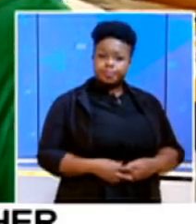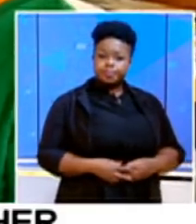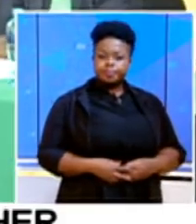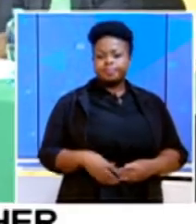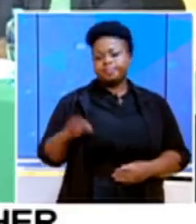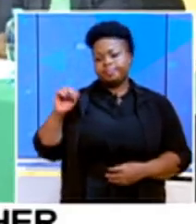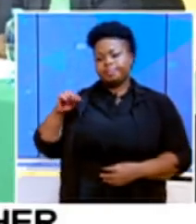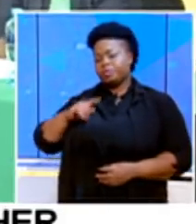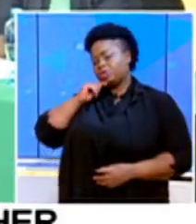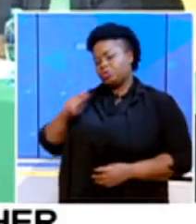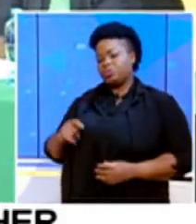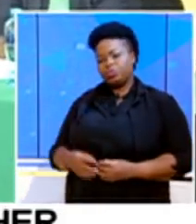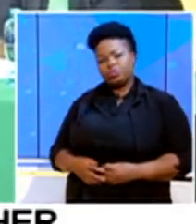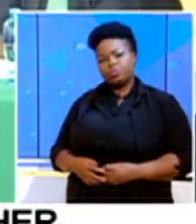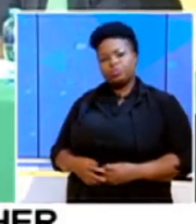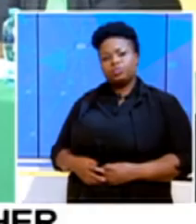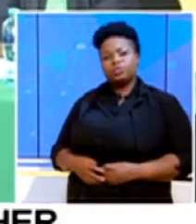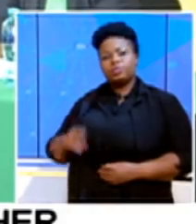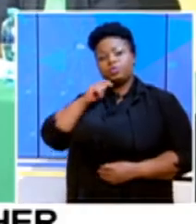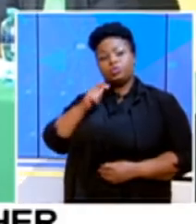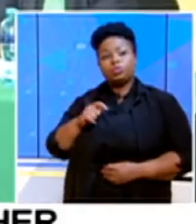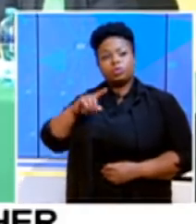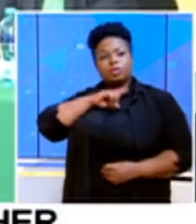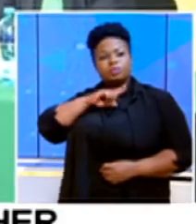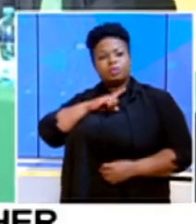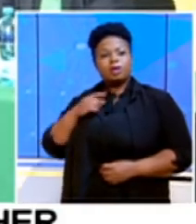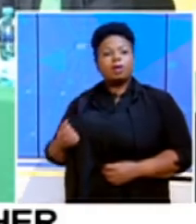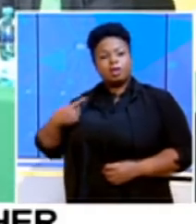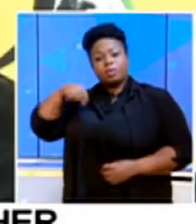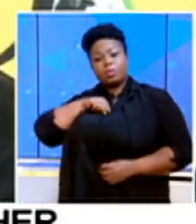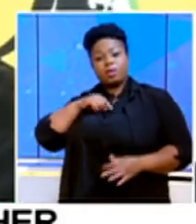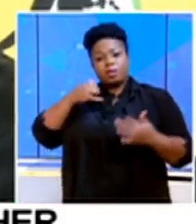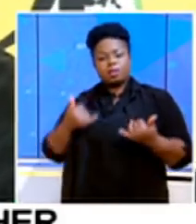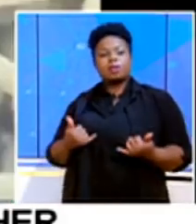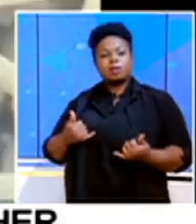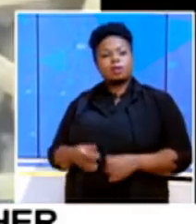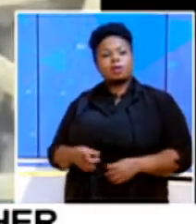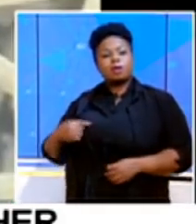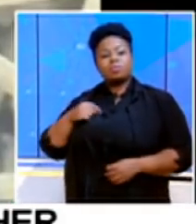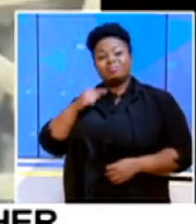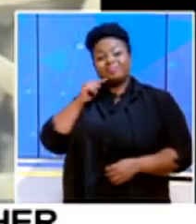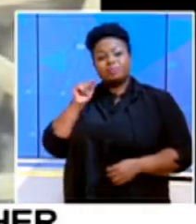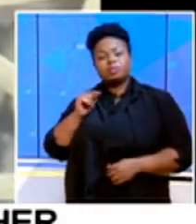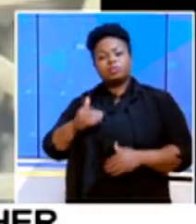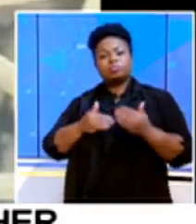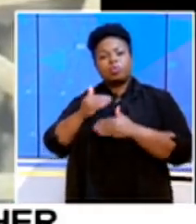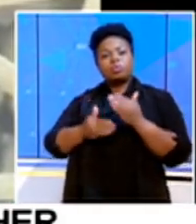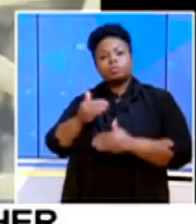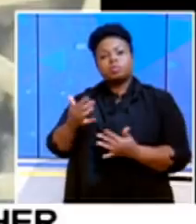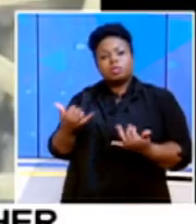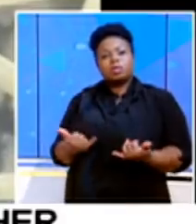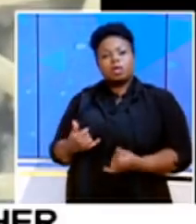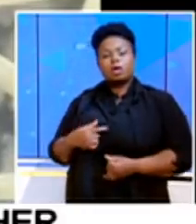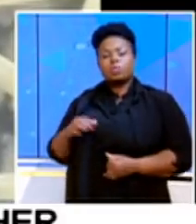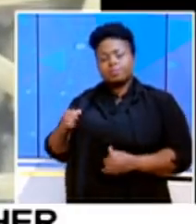Well, true, Sakina, true, very true, Sakina. Hence we are undertaking this process